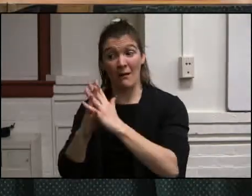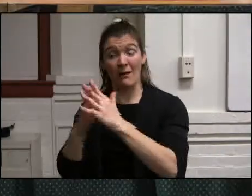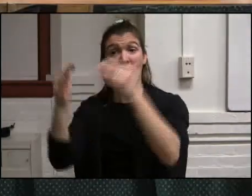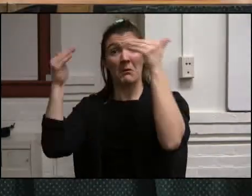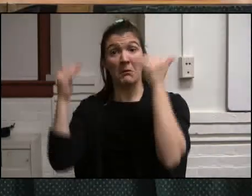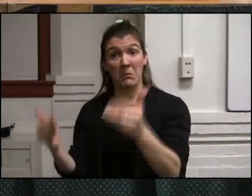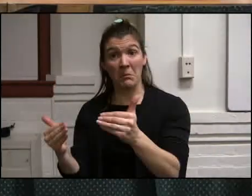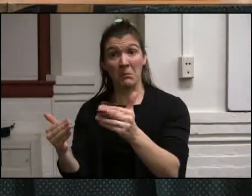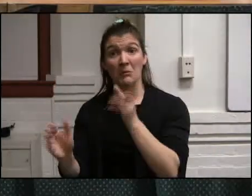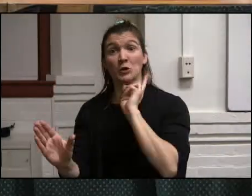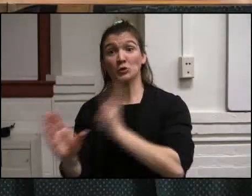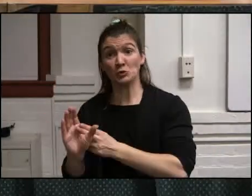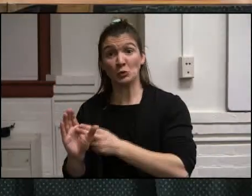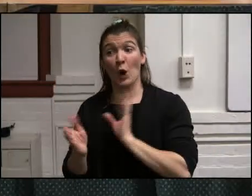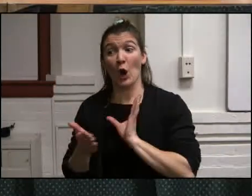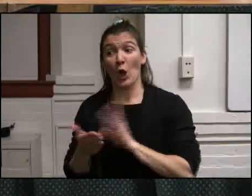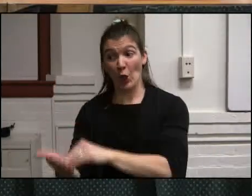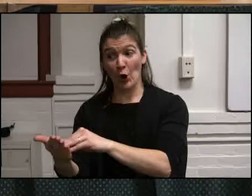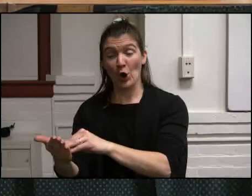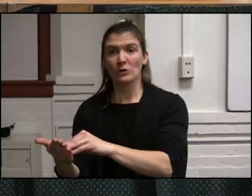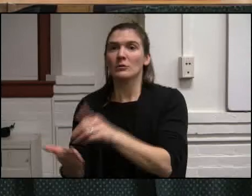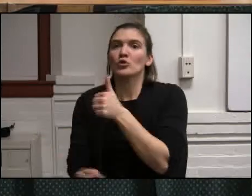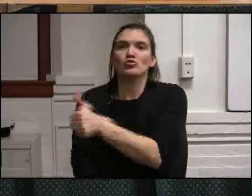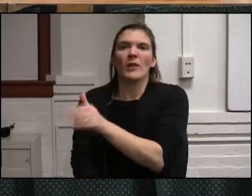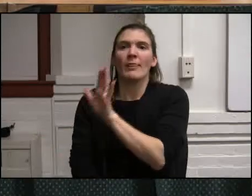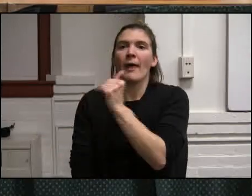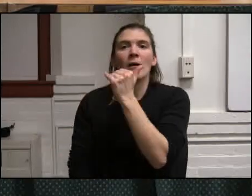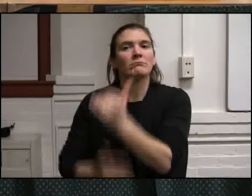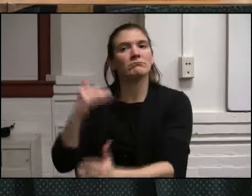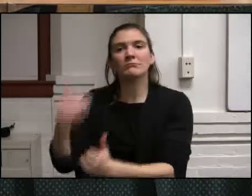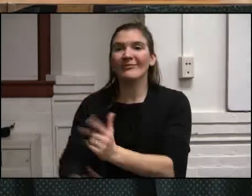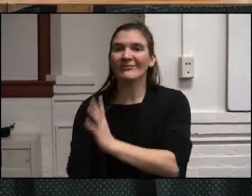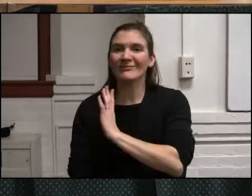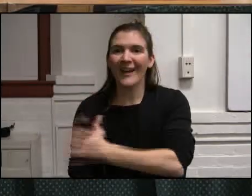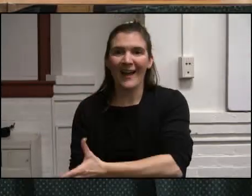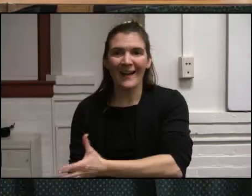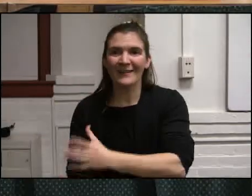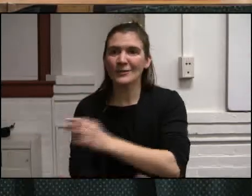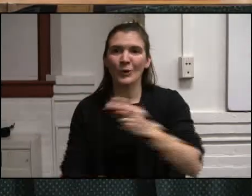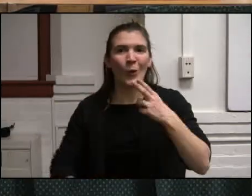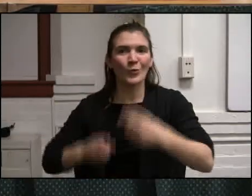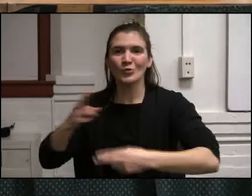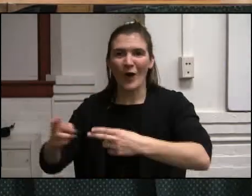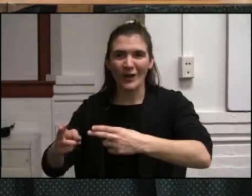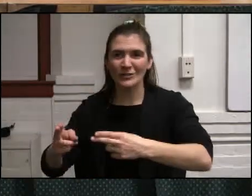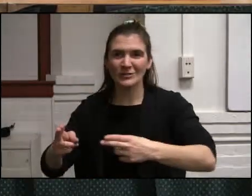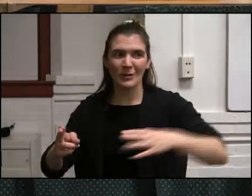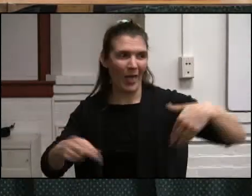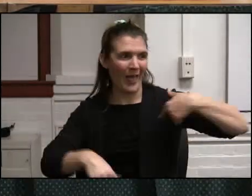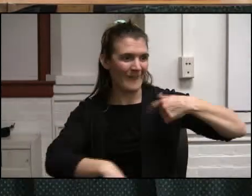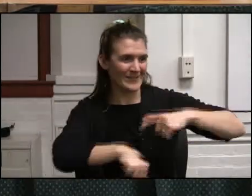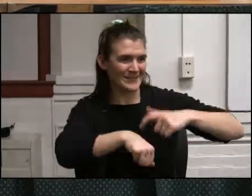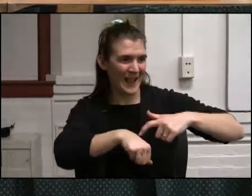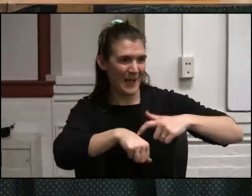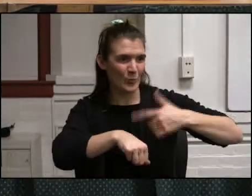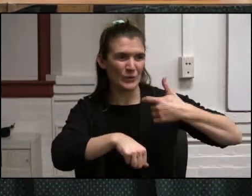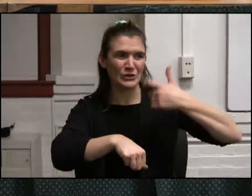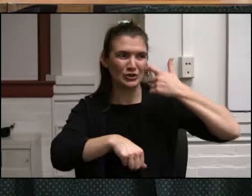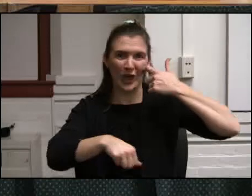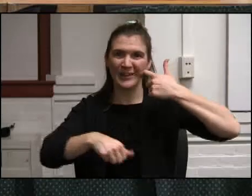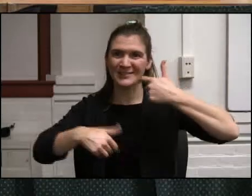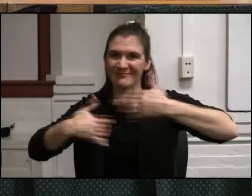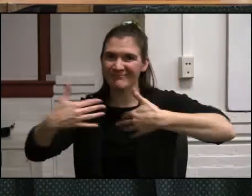to learn, and we learn from that process. And we haven't had that time yet because it hasn't really